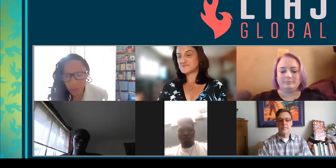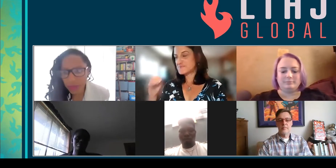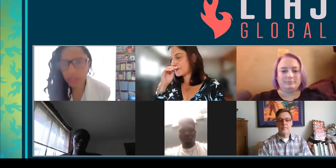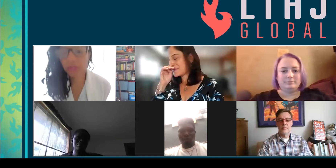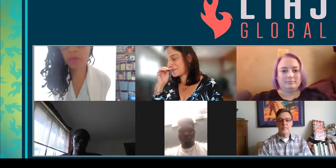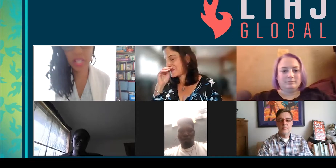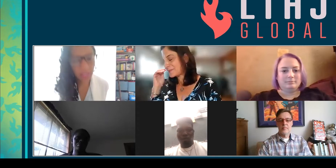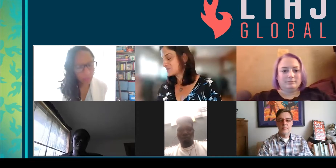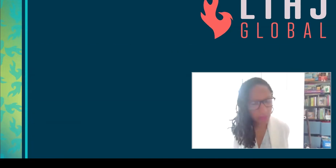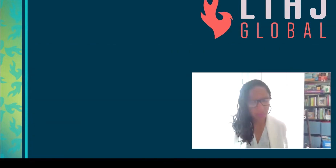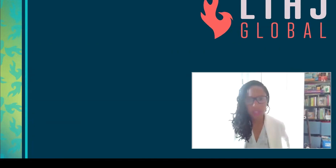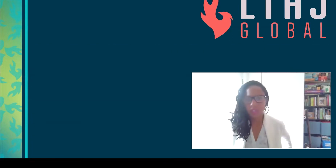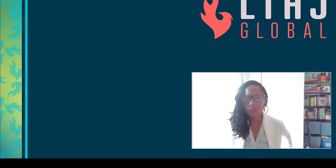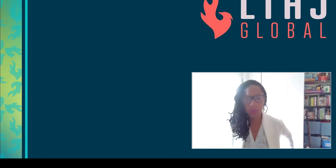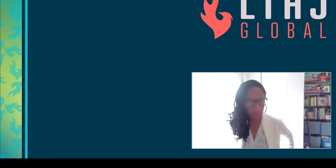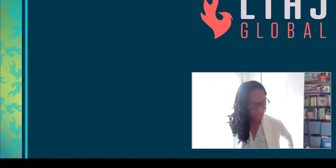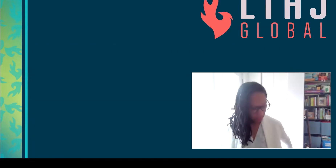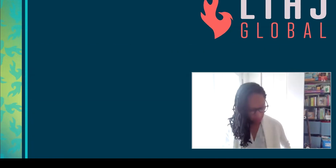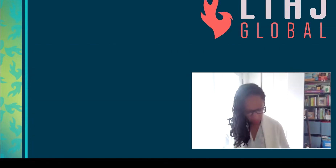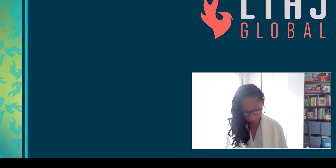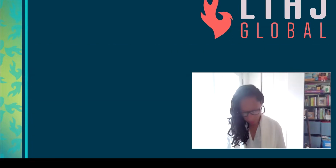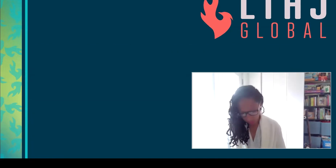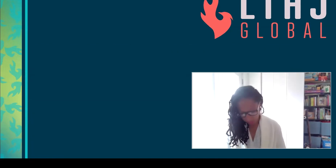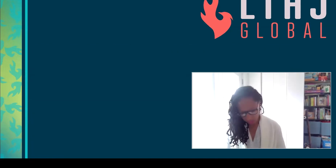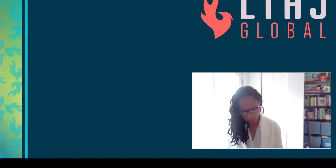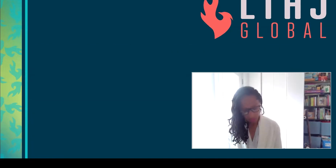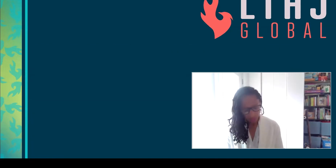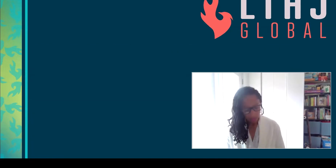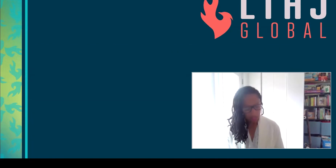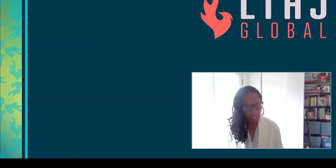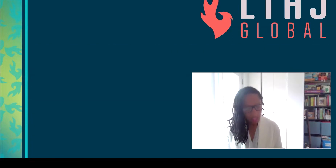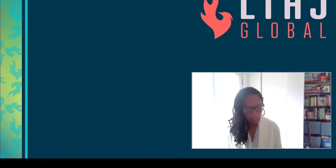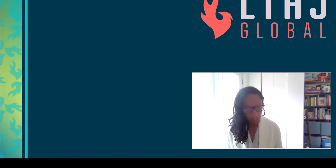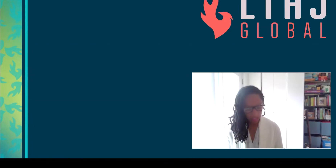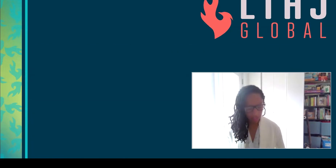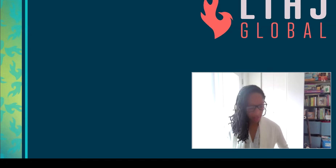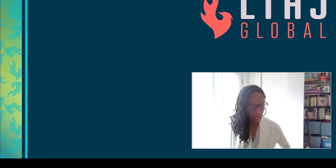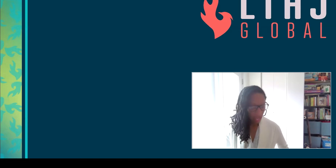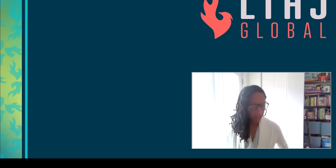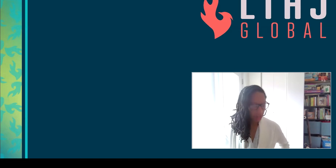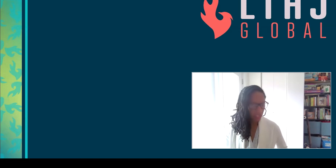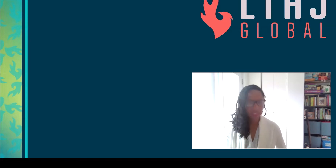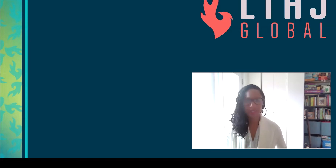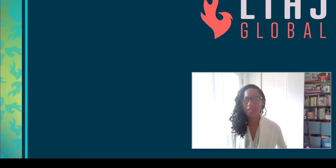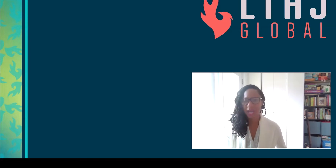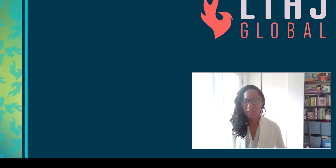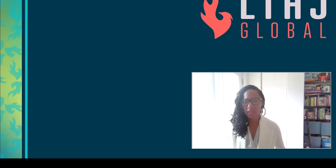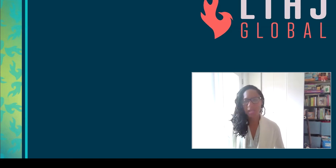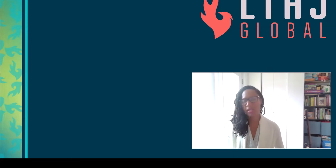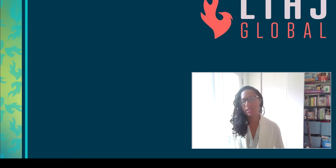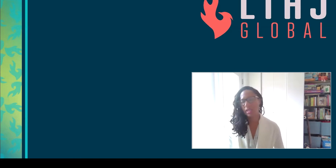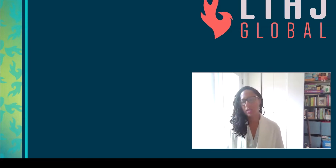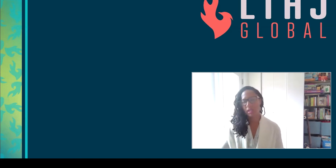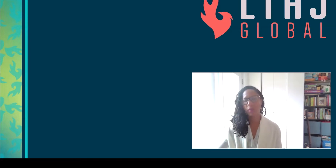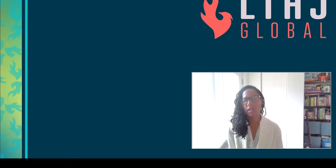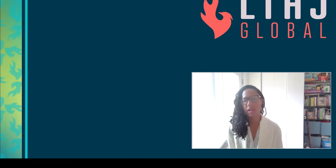where if you were to, as always, read the news cycle, it would make us think. It actually is designed to